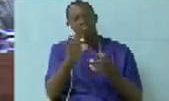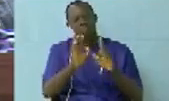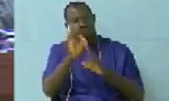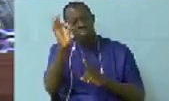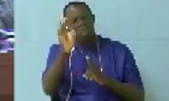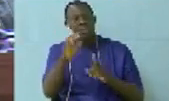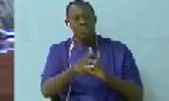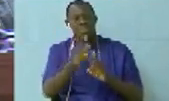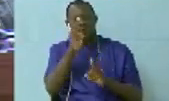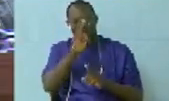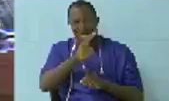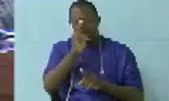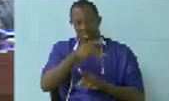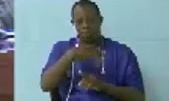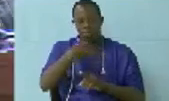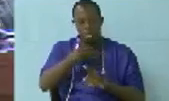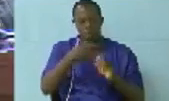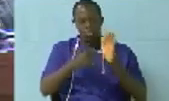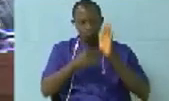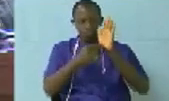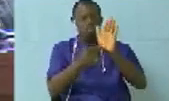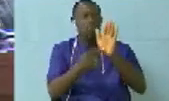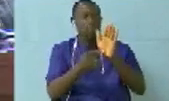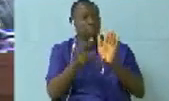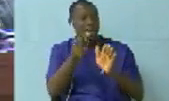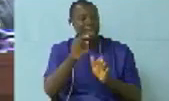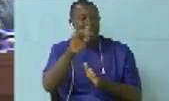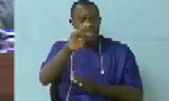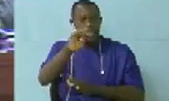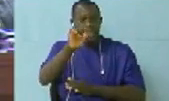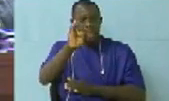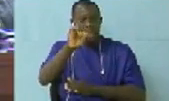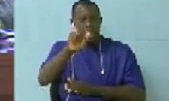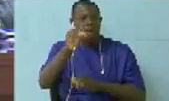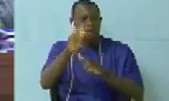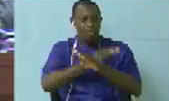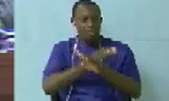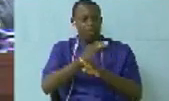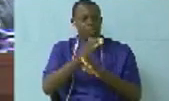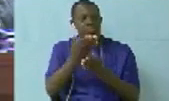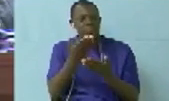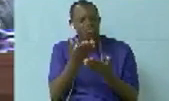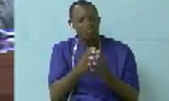we've tried to show that the NIA was pretty much